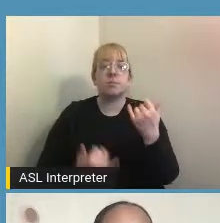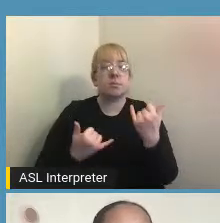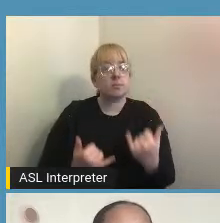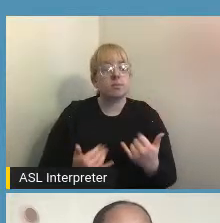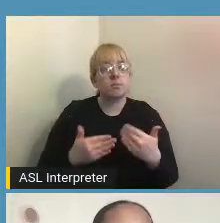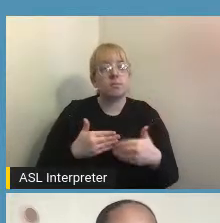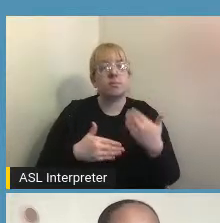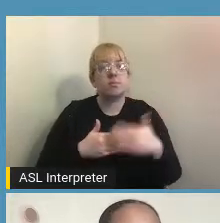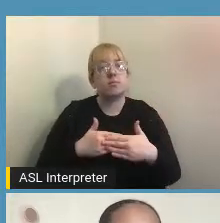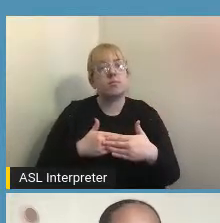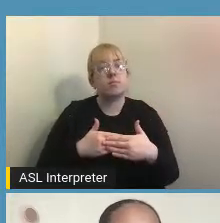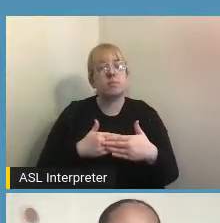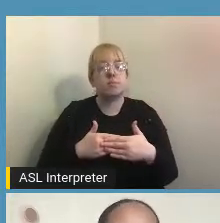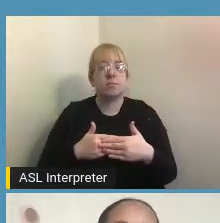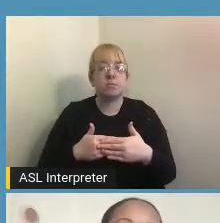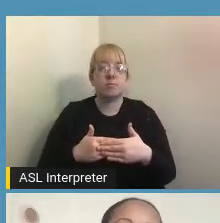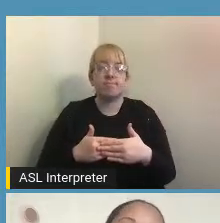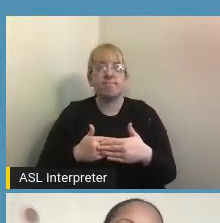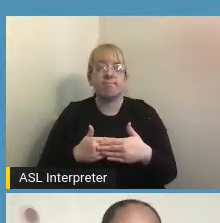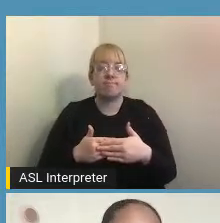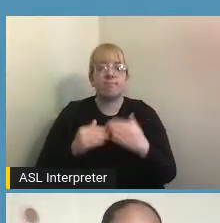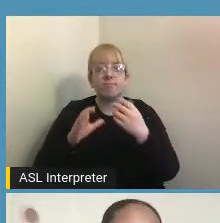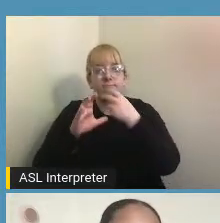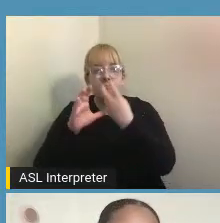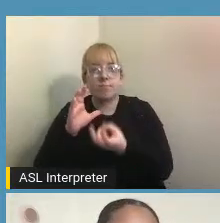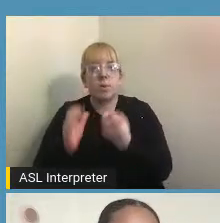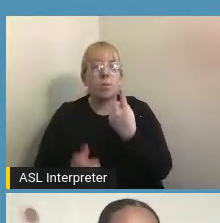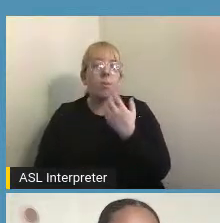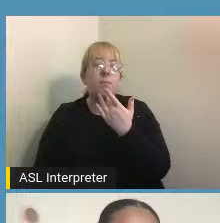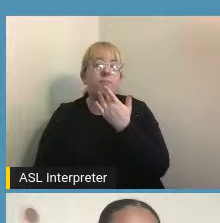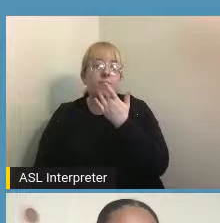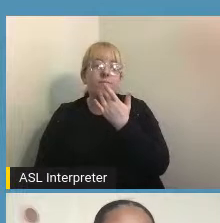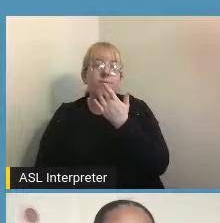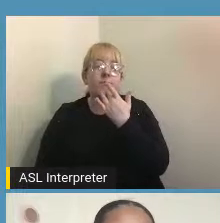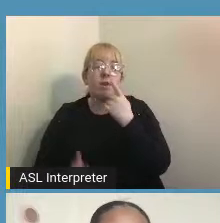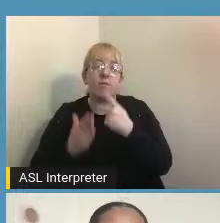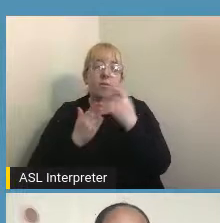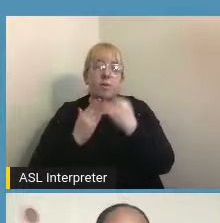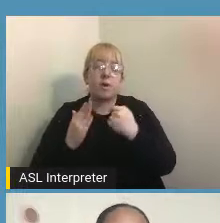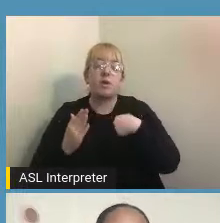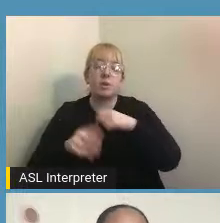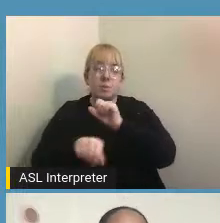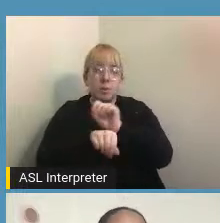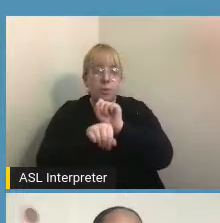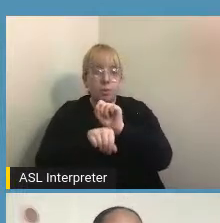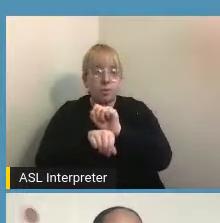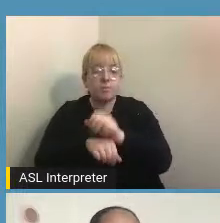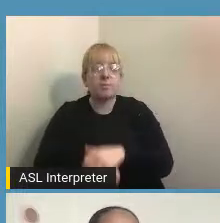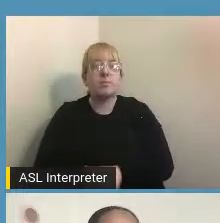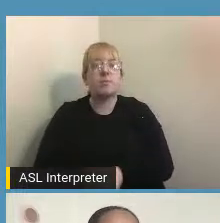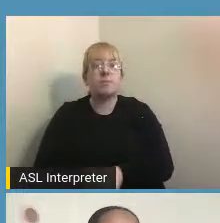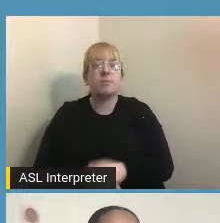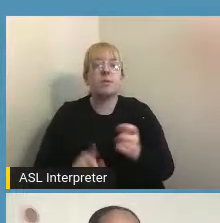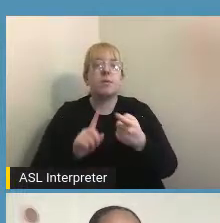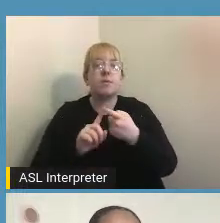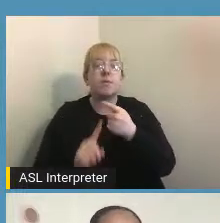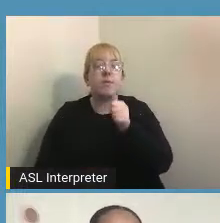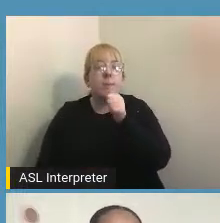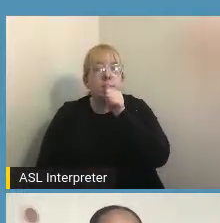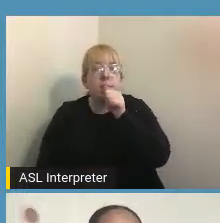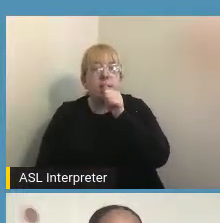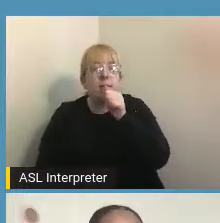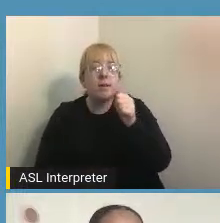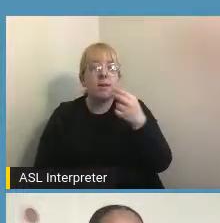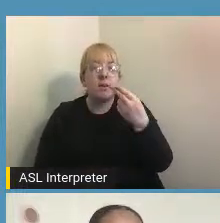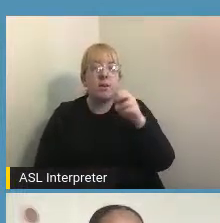go into a one of my favorite projects that I've worked on. It's from our Hidden Herstory campaign a